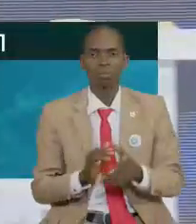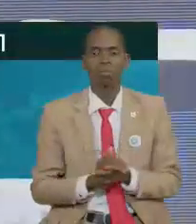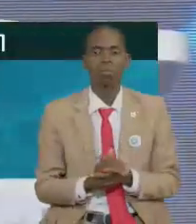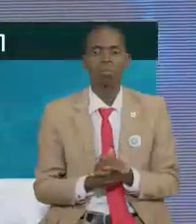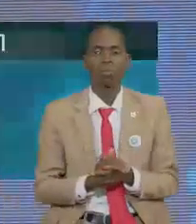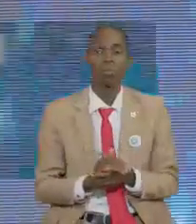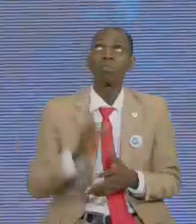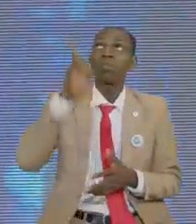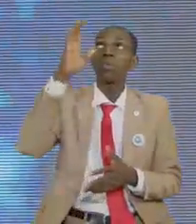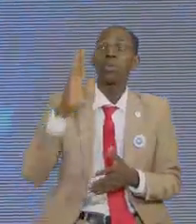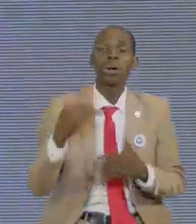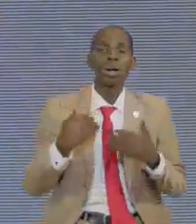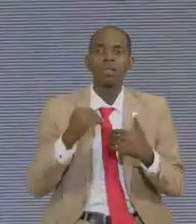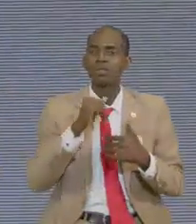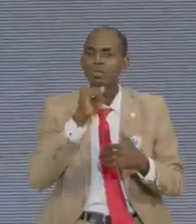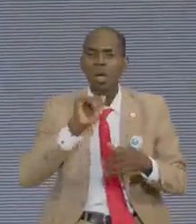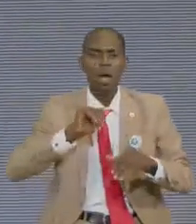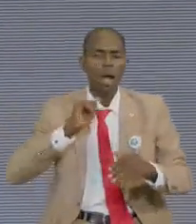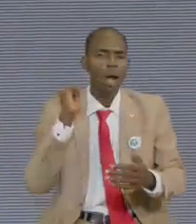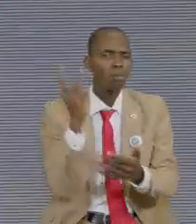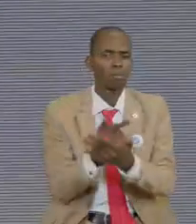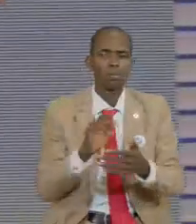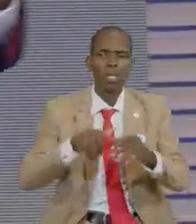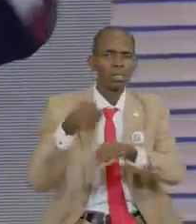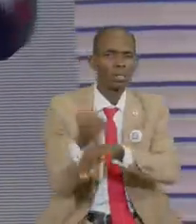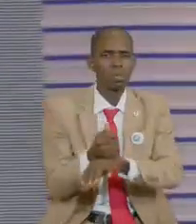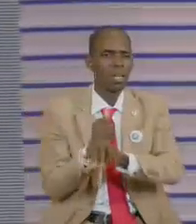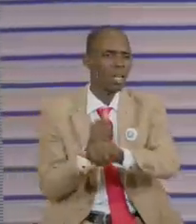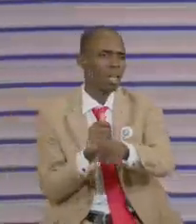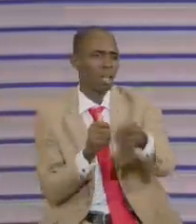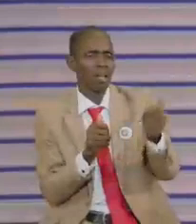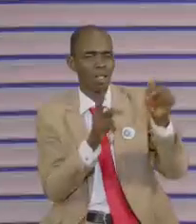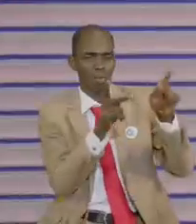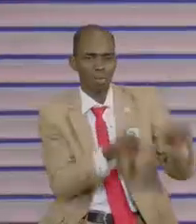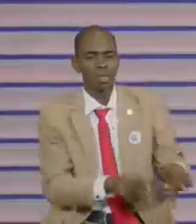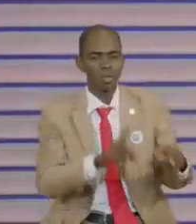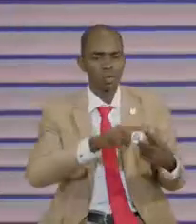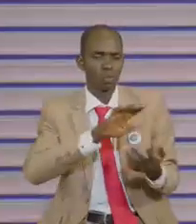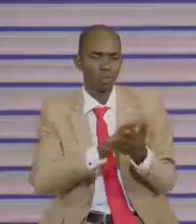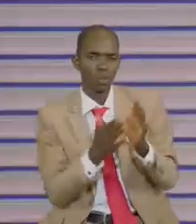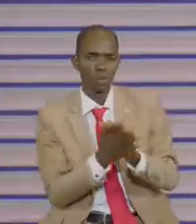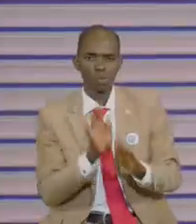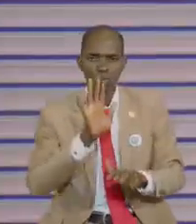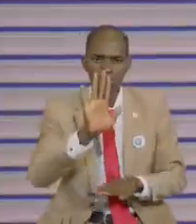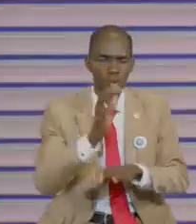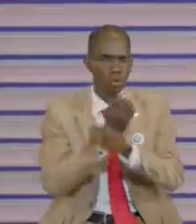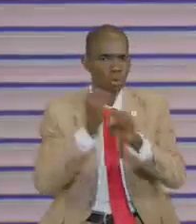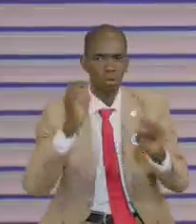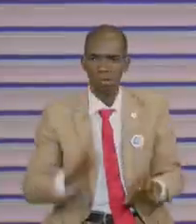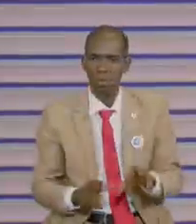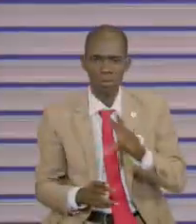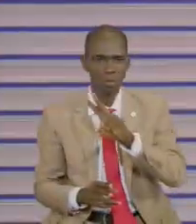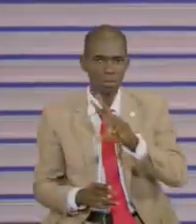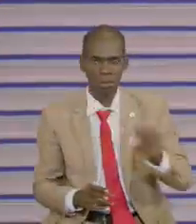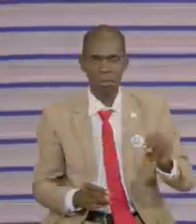God has not approved of anyone to be the savior, to be your savior.